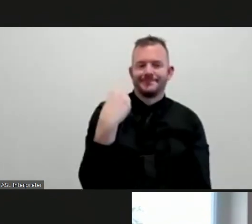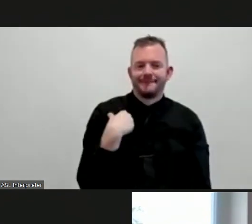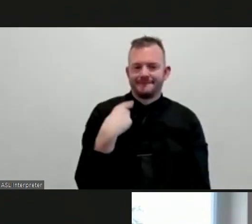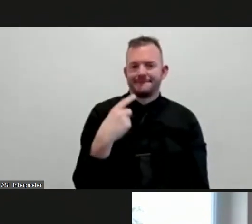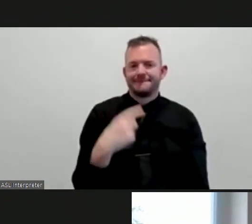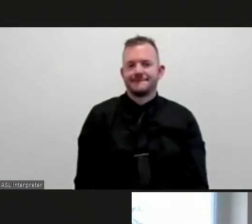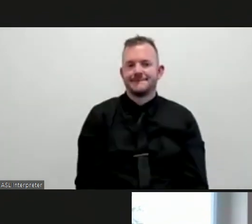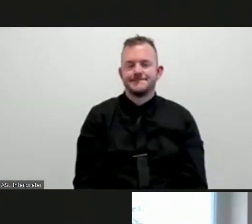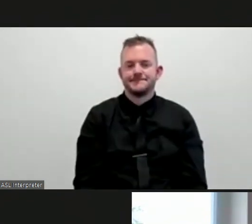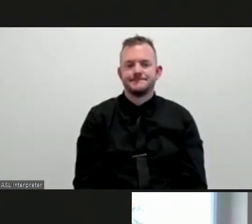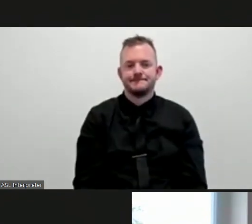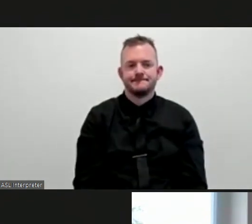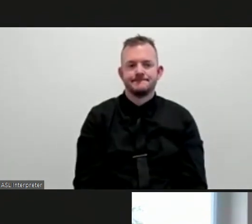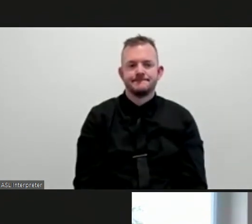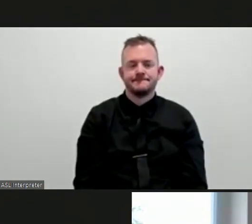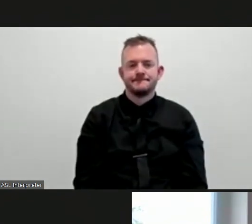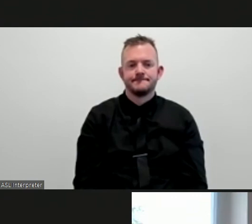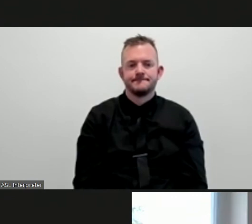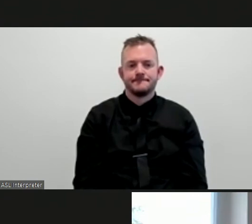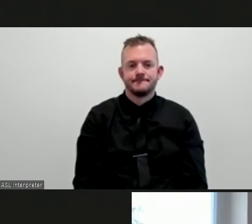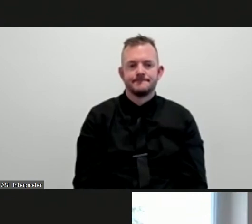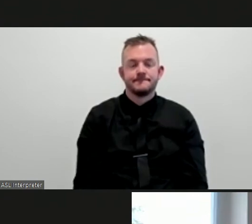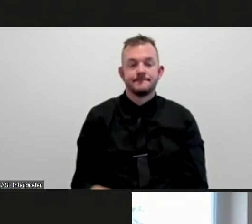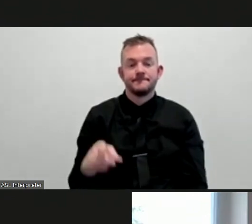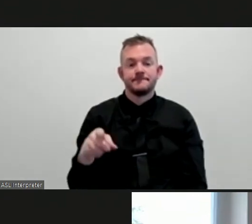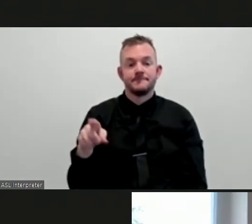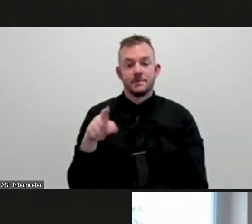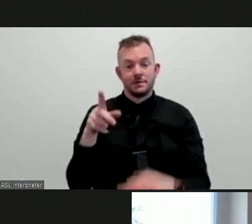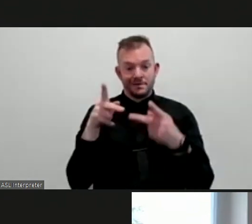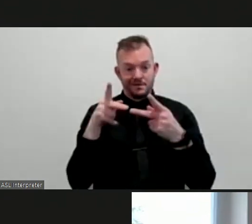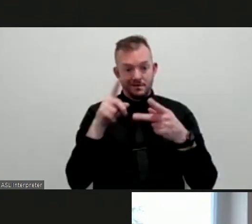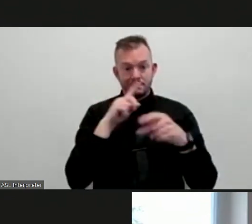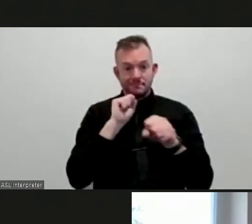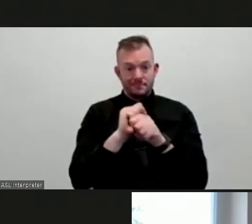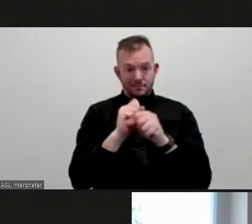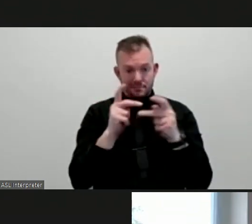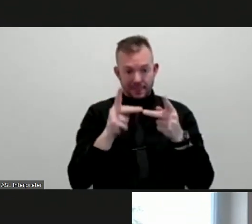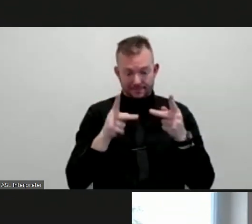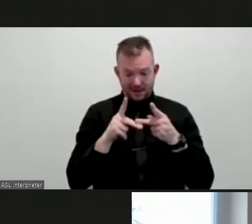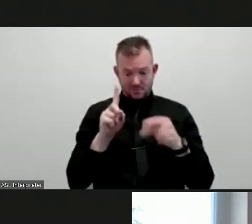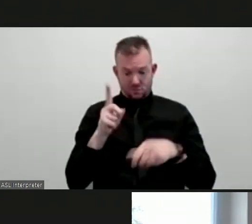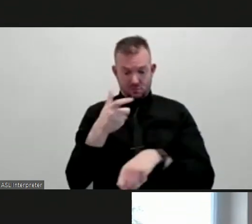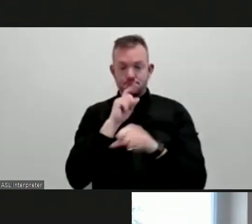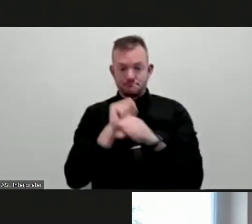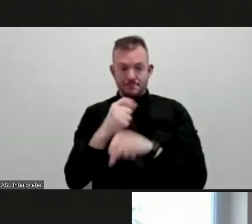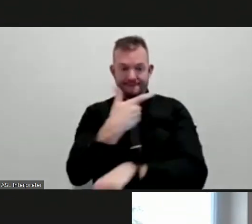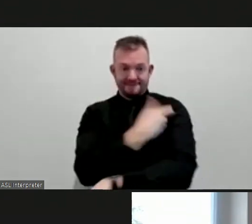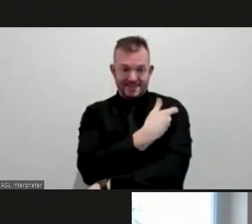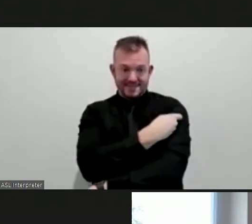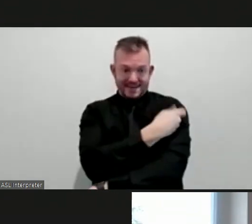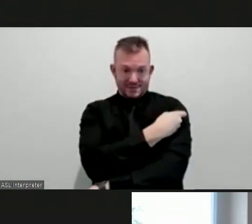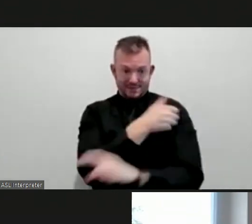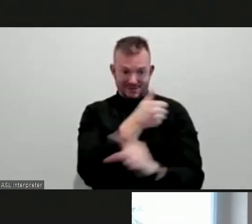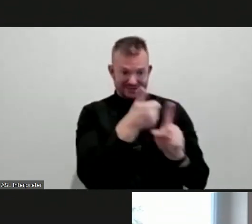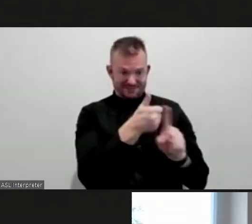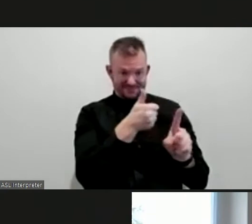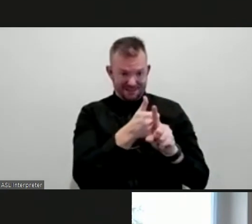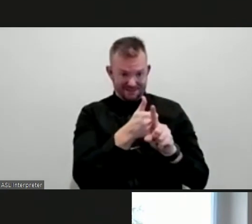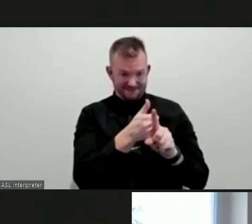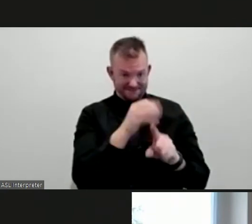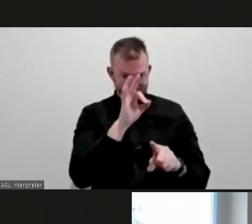vaccine providers, how are they being compensated? The vaccine itself is, of course, free, but how are Walgreens, Walmart,